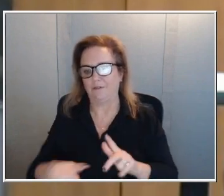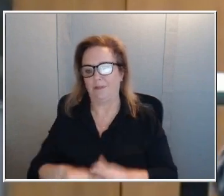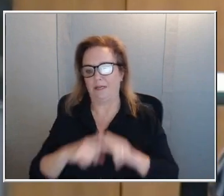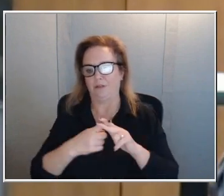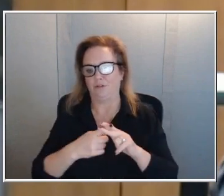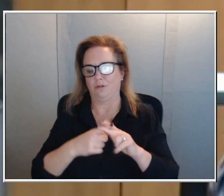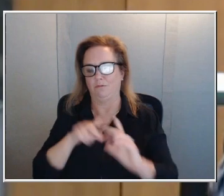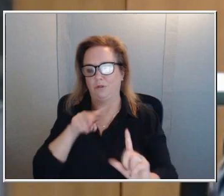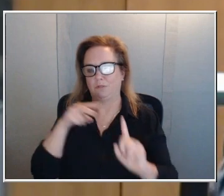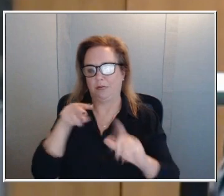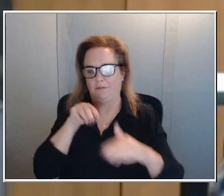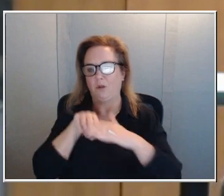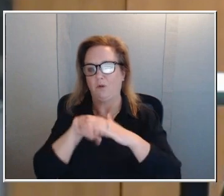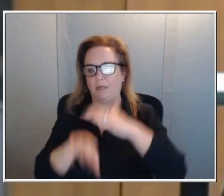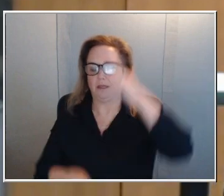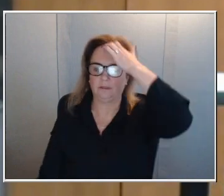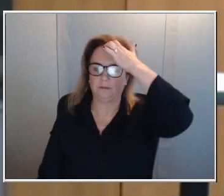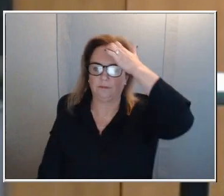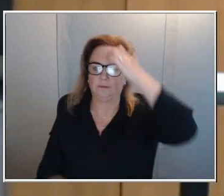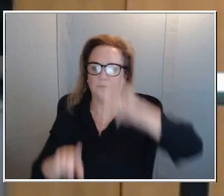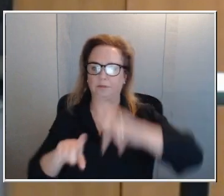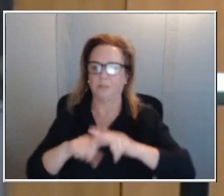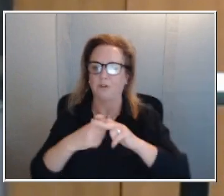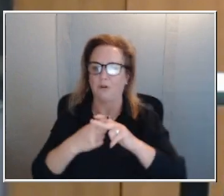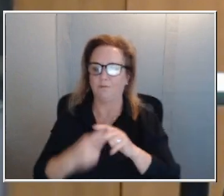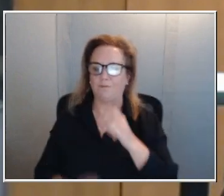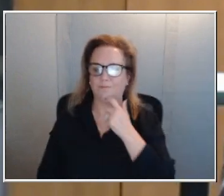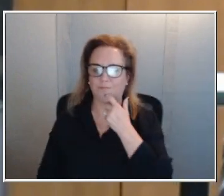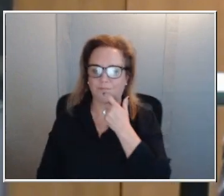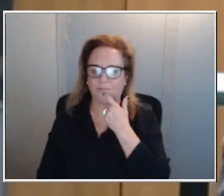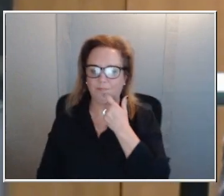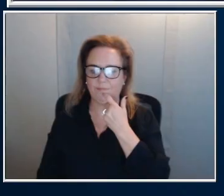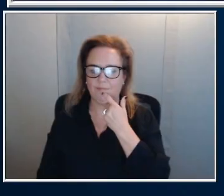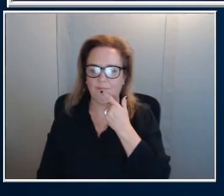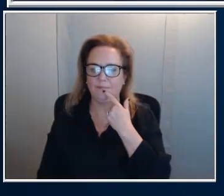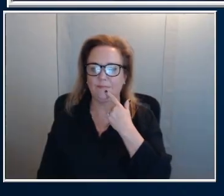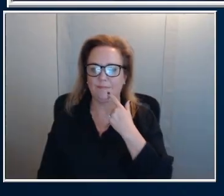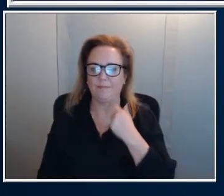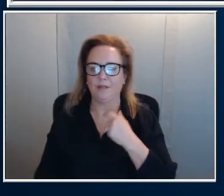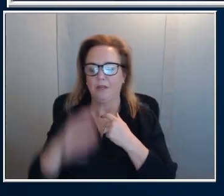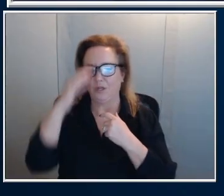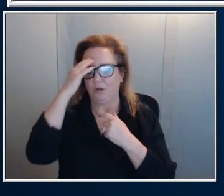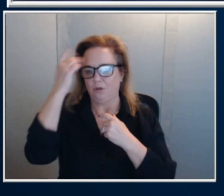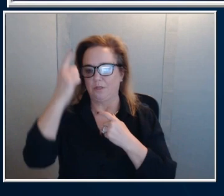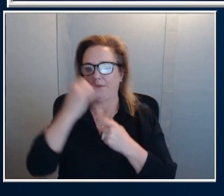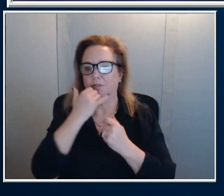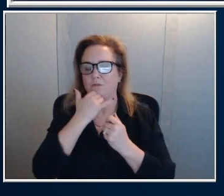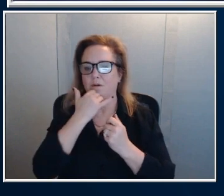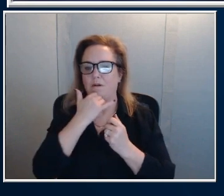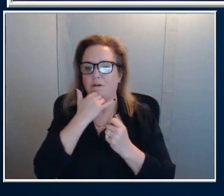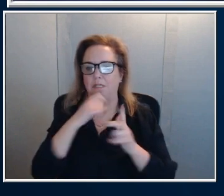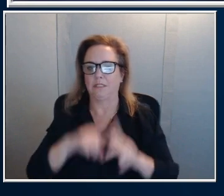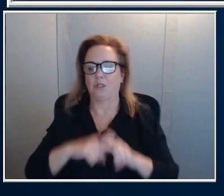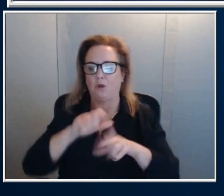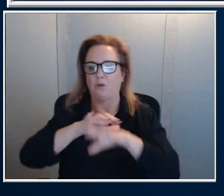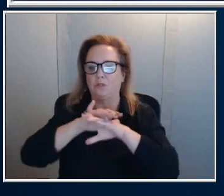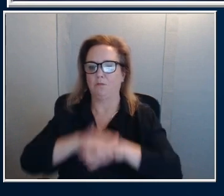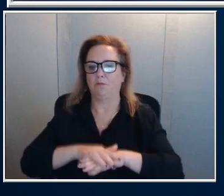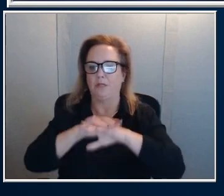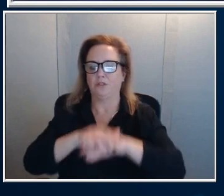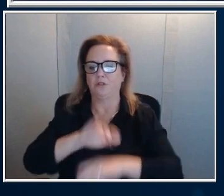initial standpoint of going in, just start those compressions. Sure, just get after it. Something's wrong, get after it and start those compressions.